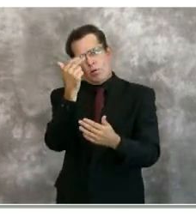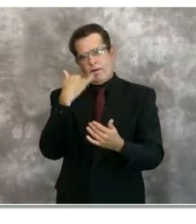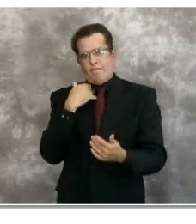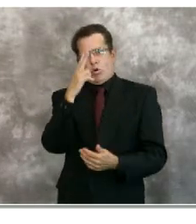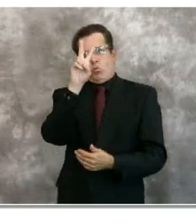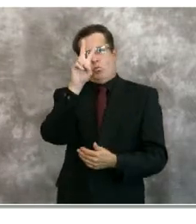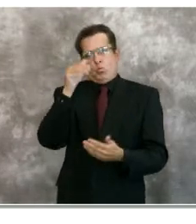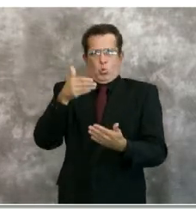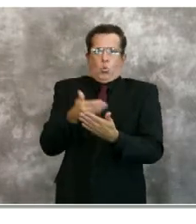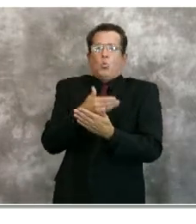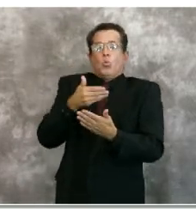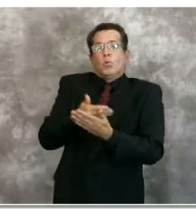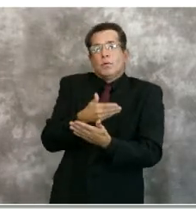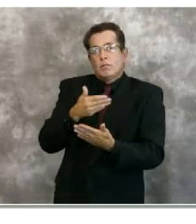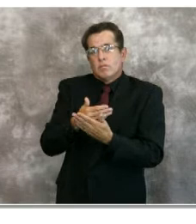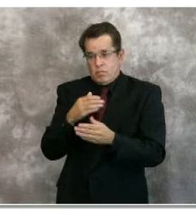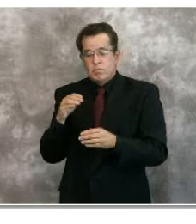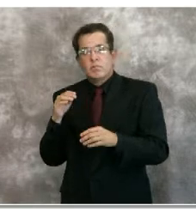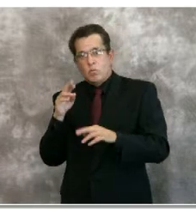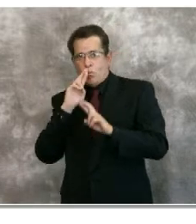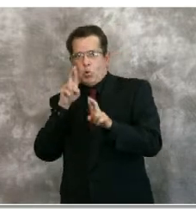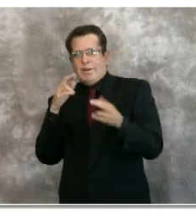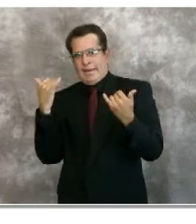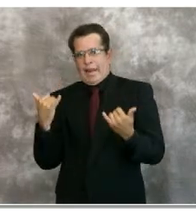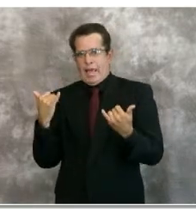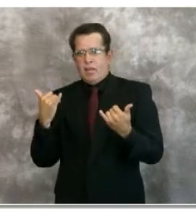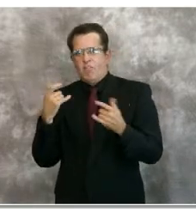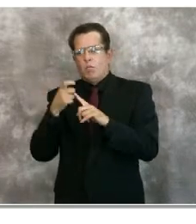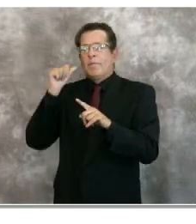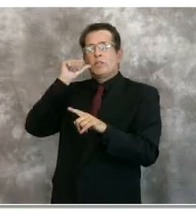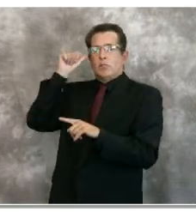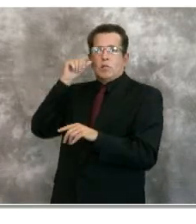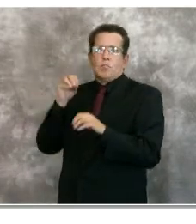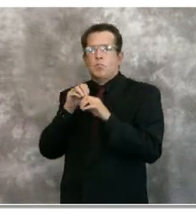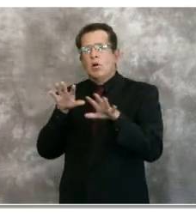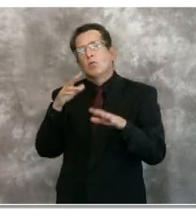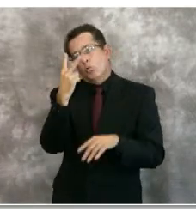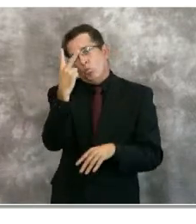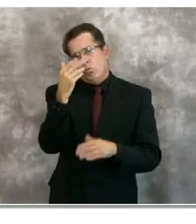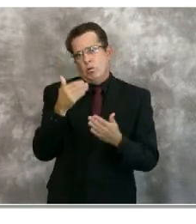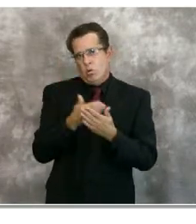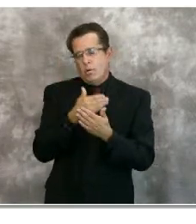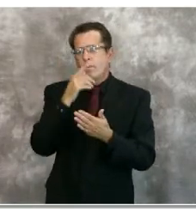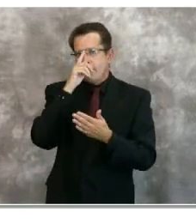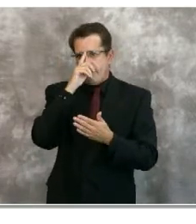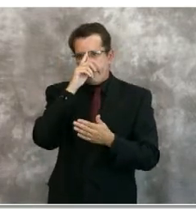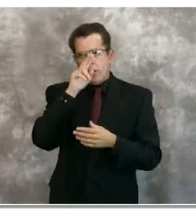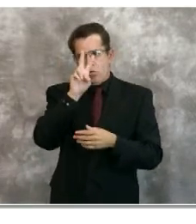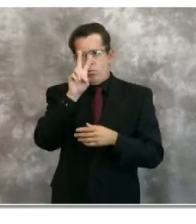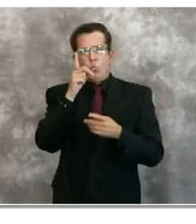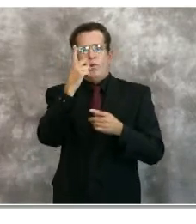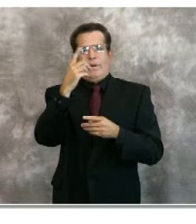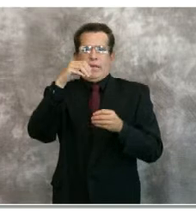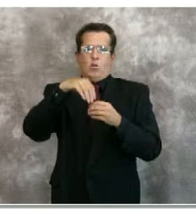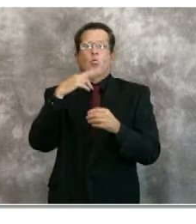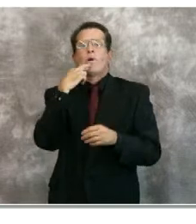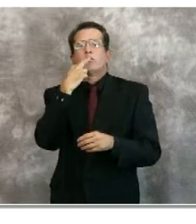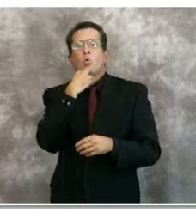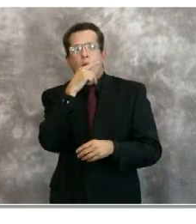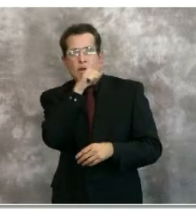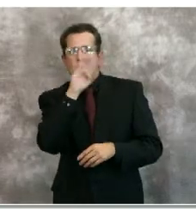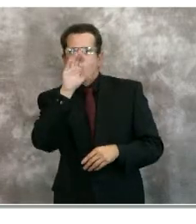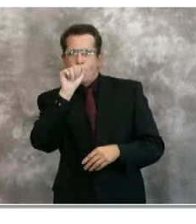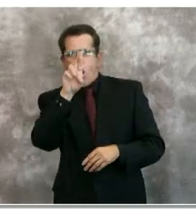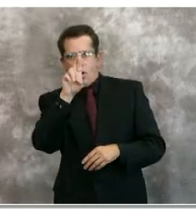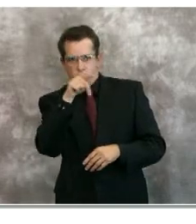new outbreaks reported today from yesterday, and this includes 1 in a restaurant bar and